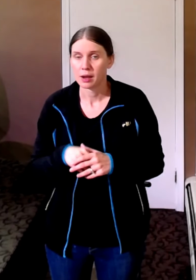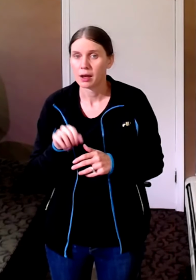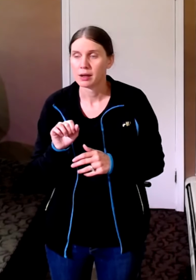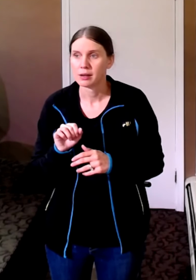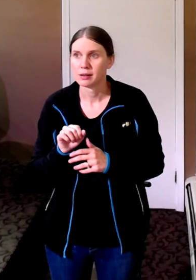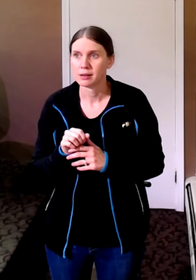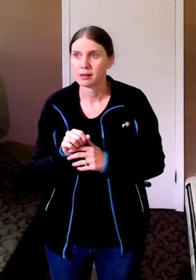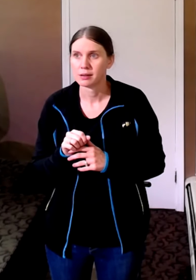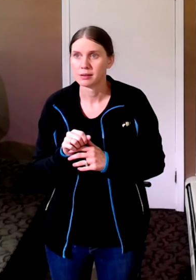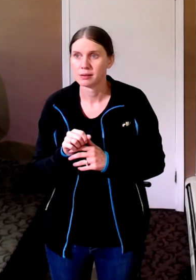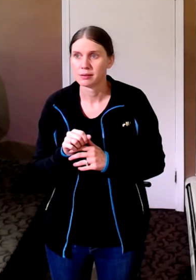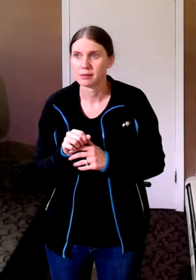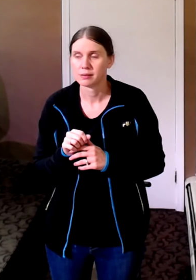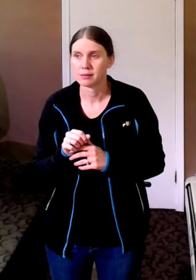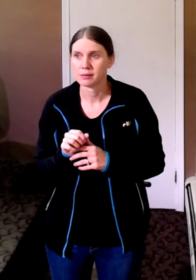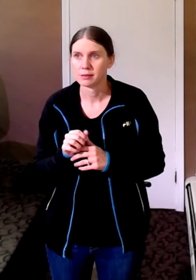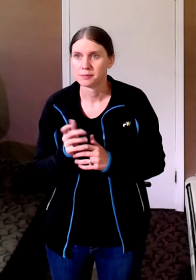even